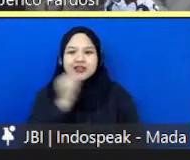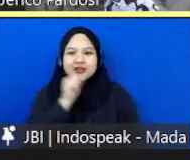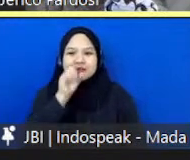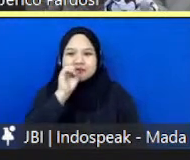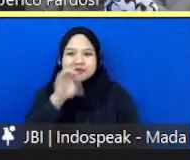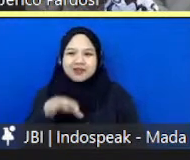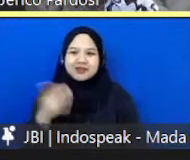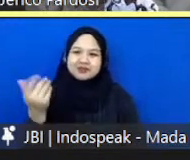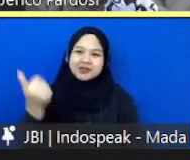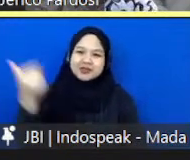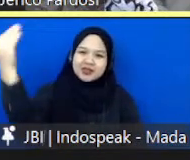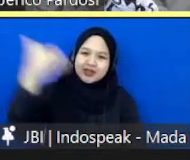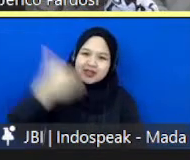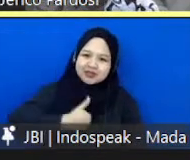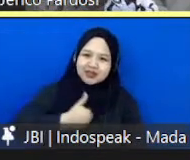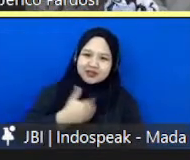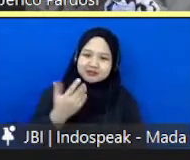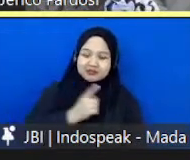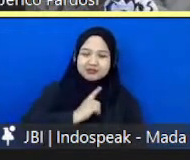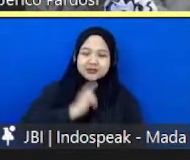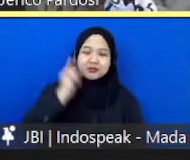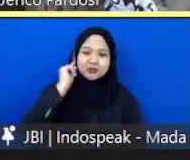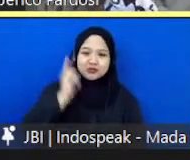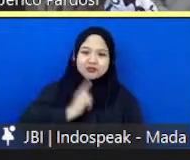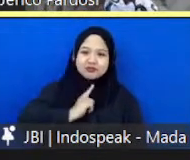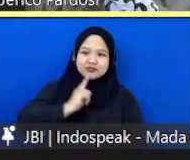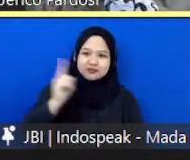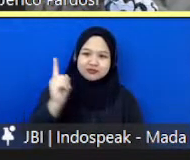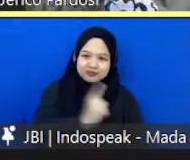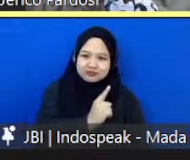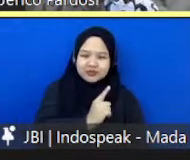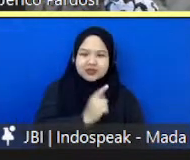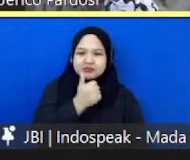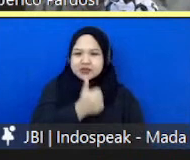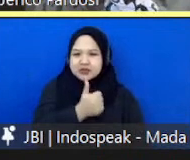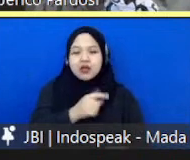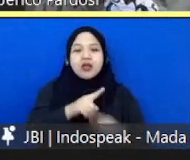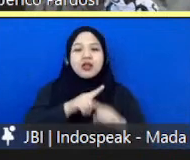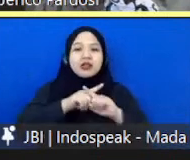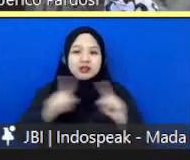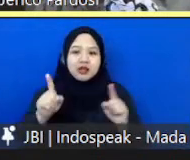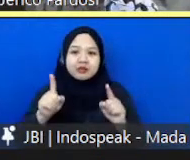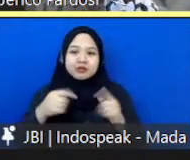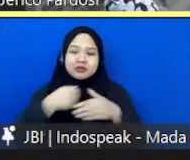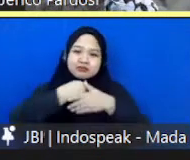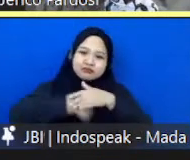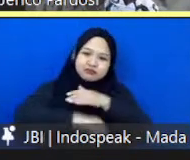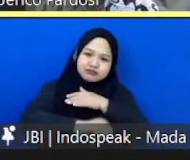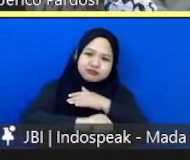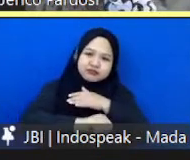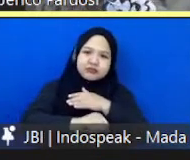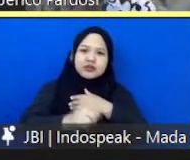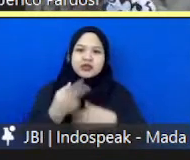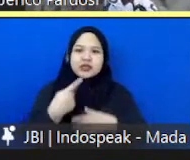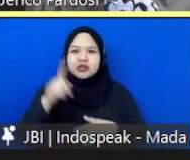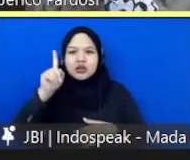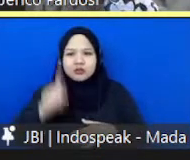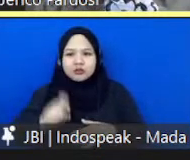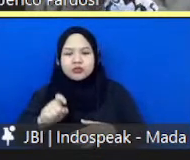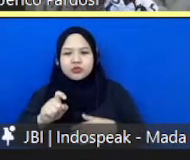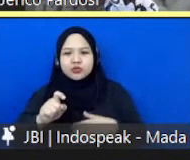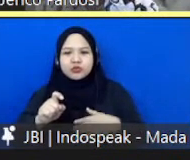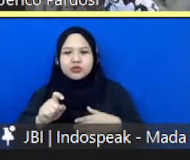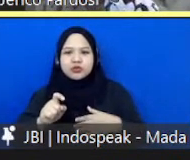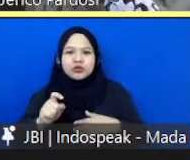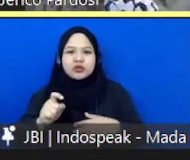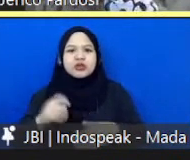can come as one, as a mothers, to the health facility, but after delivery, we need minimum 2. 3